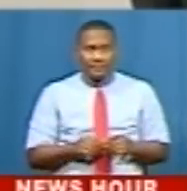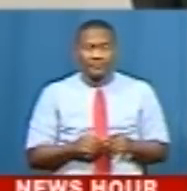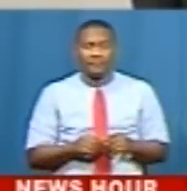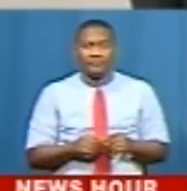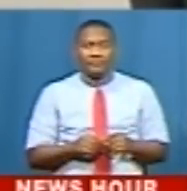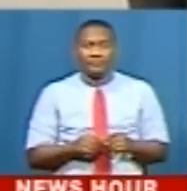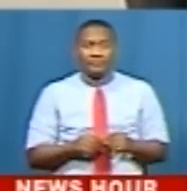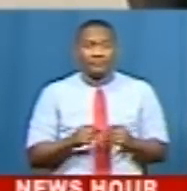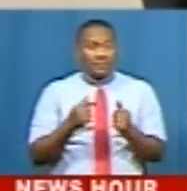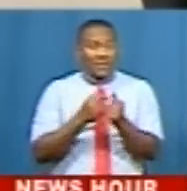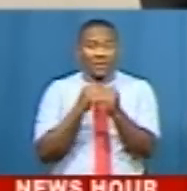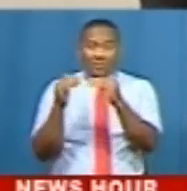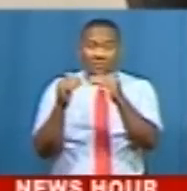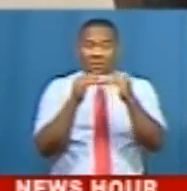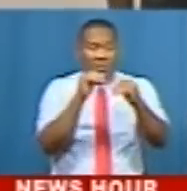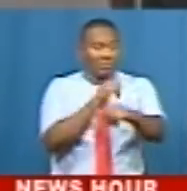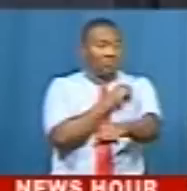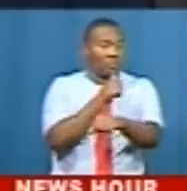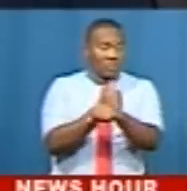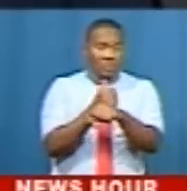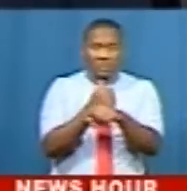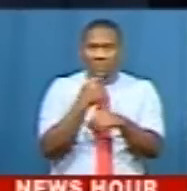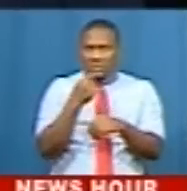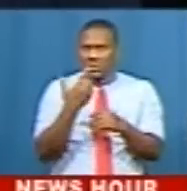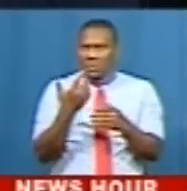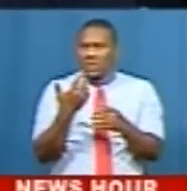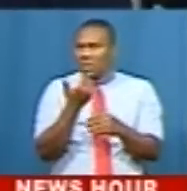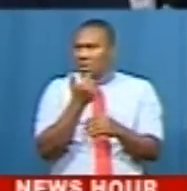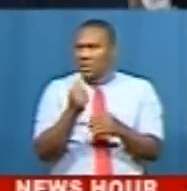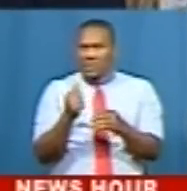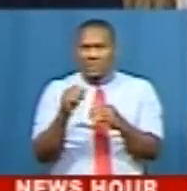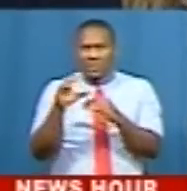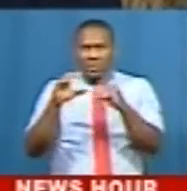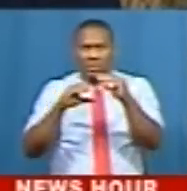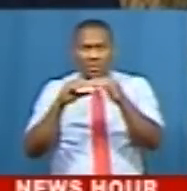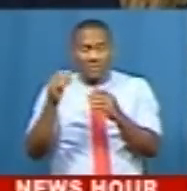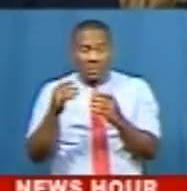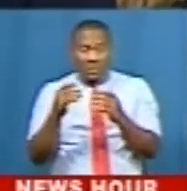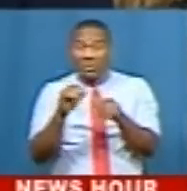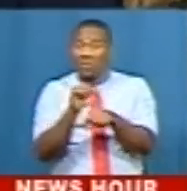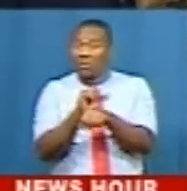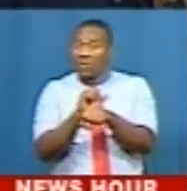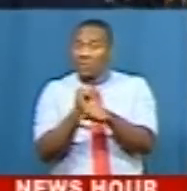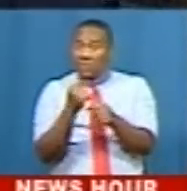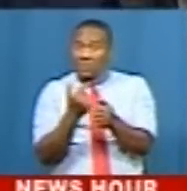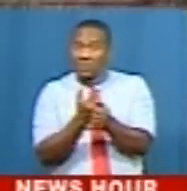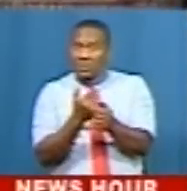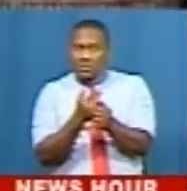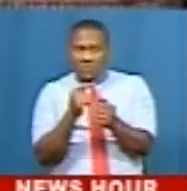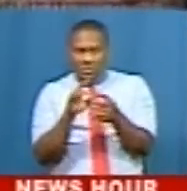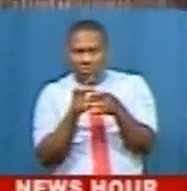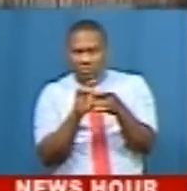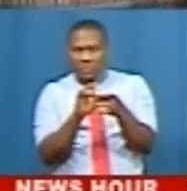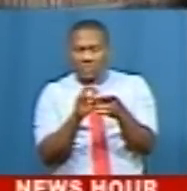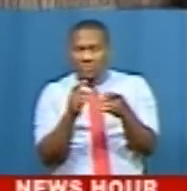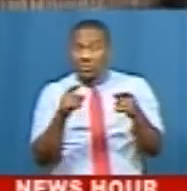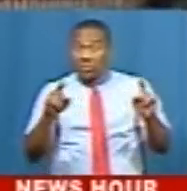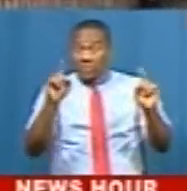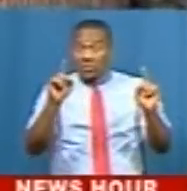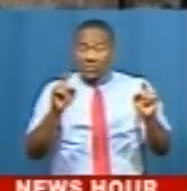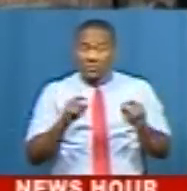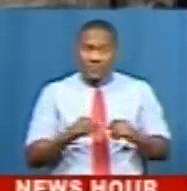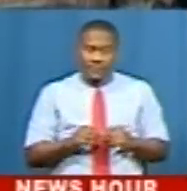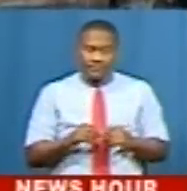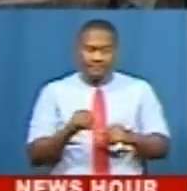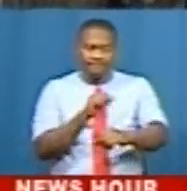Authority, henceforth, every construction works in the country must conform to the standards spelled out in the Ghana Building Code. In view of this,